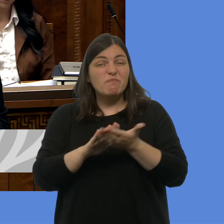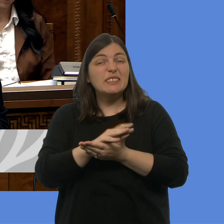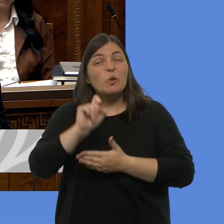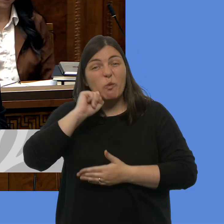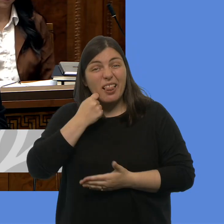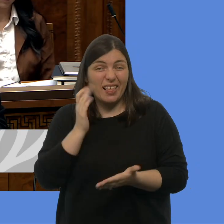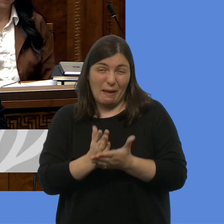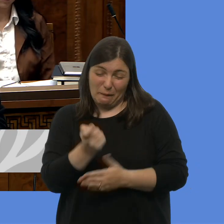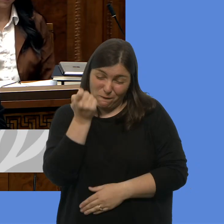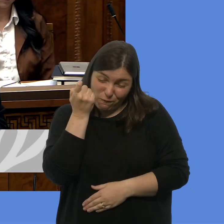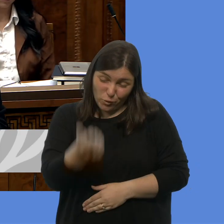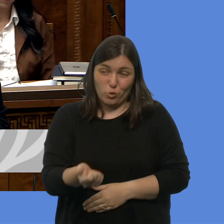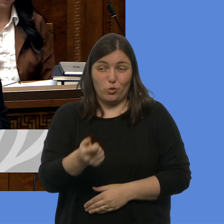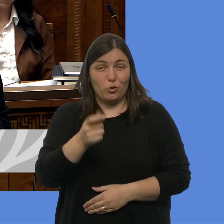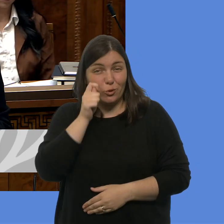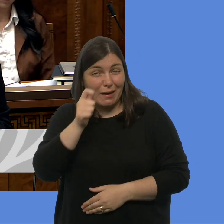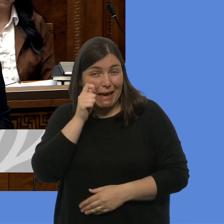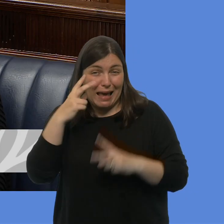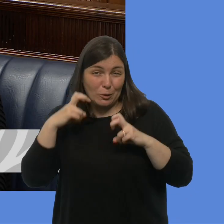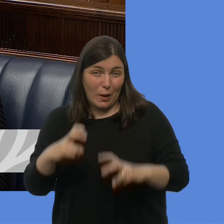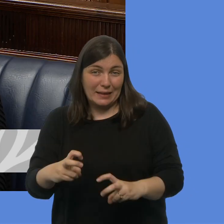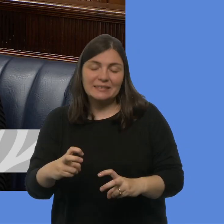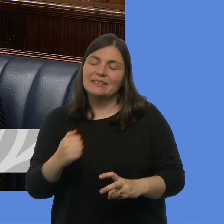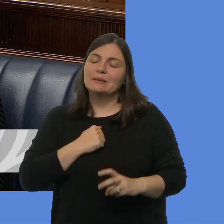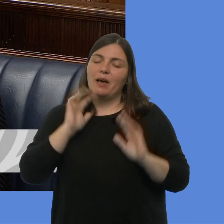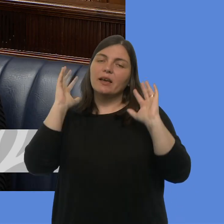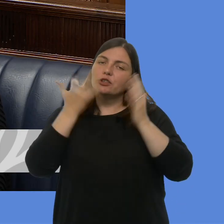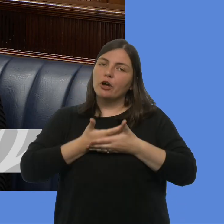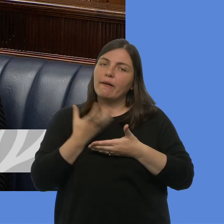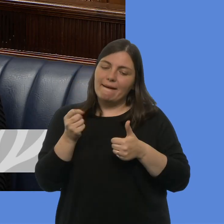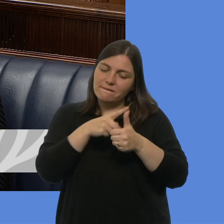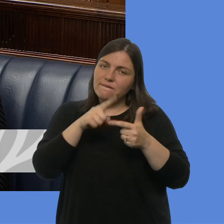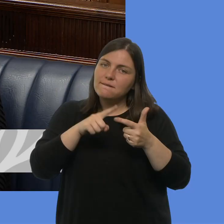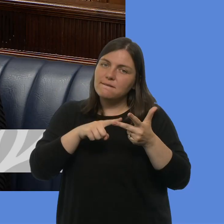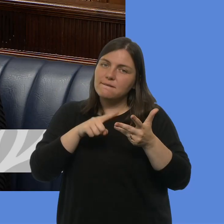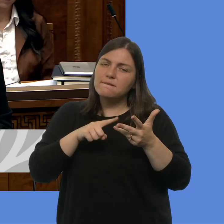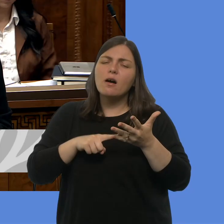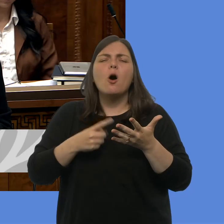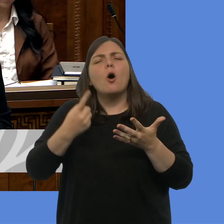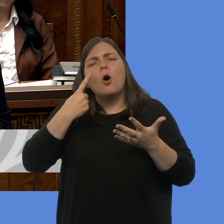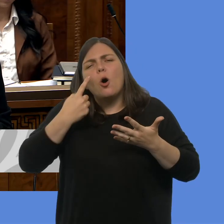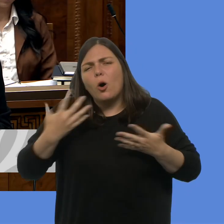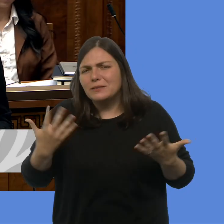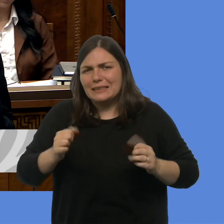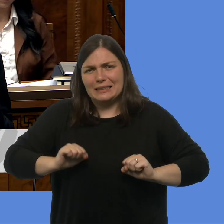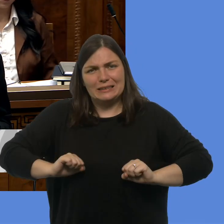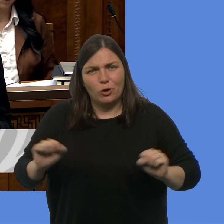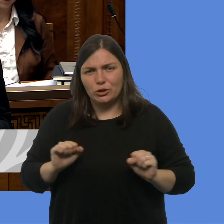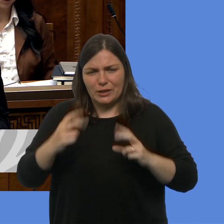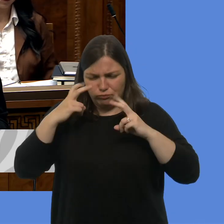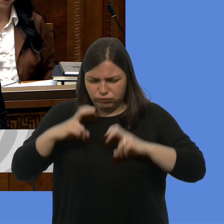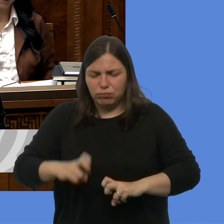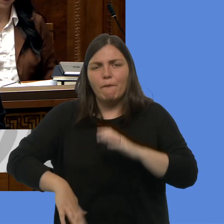all concerns in terms of what we can see at this stage. Obviously, we're still working our way through it. And I suppose the other big